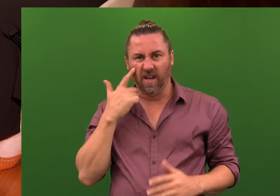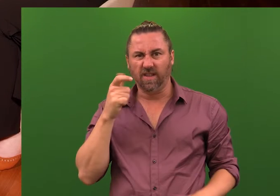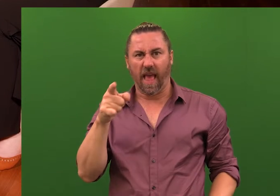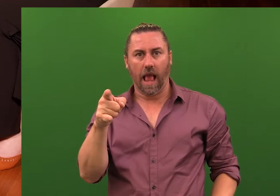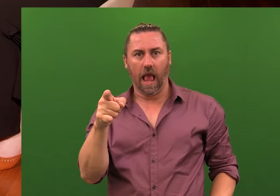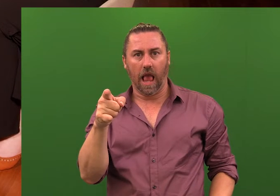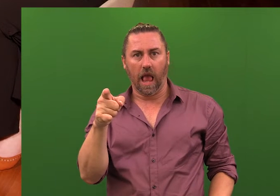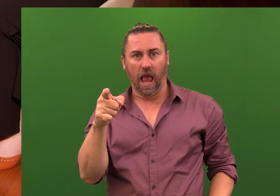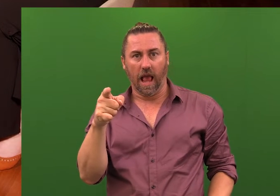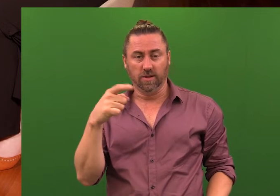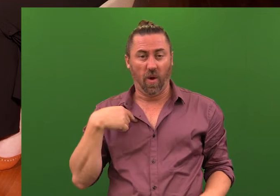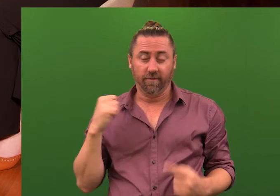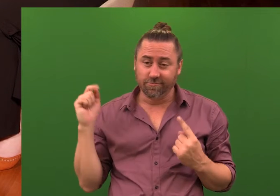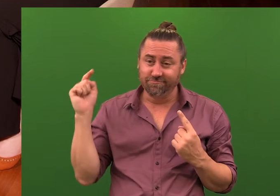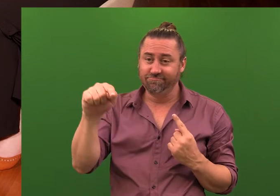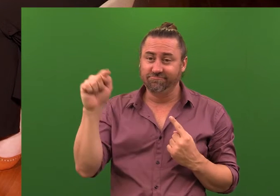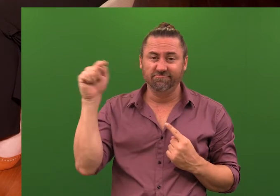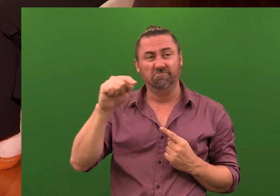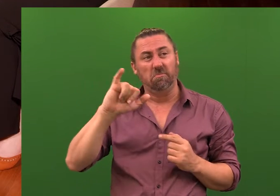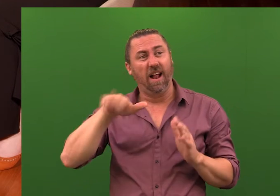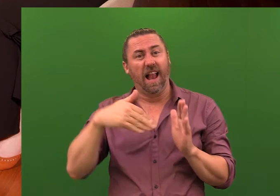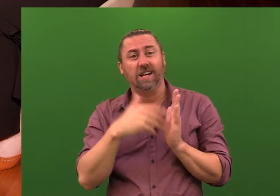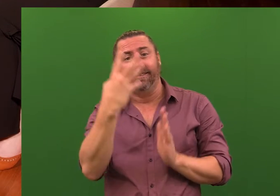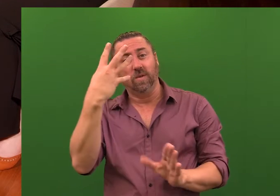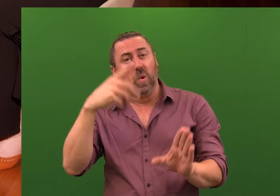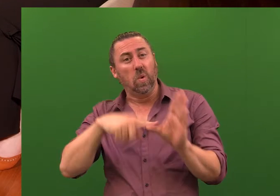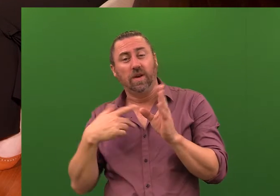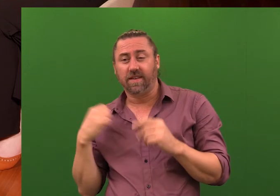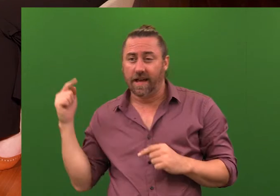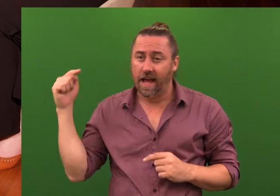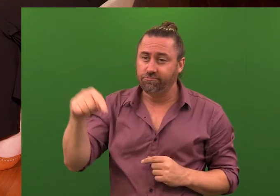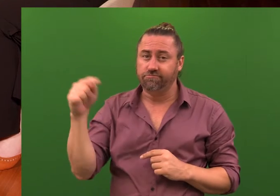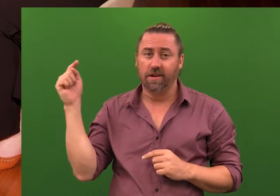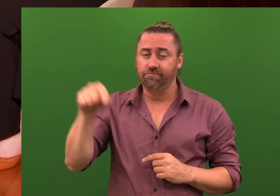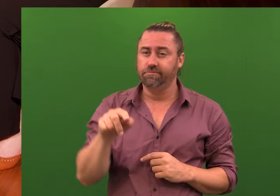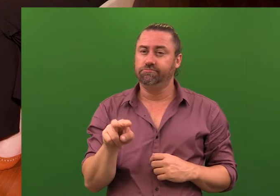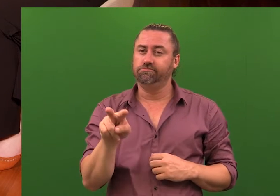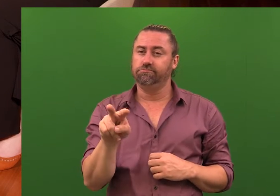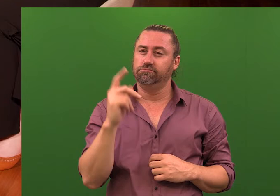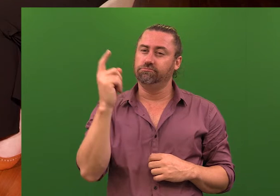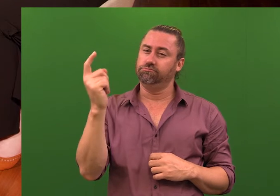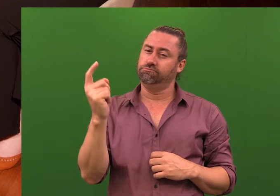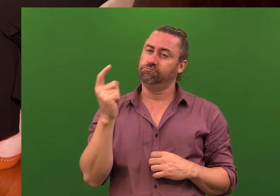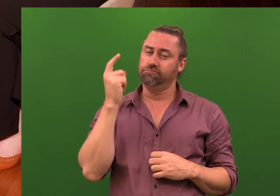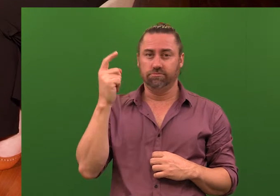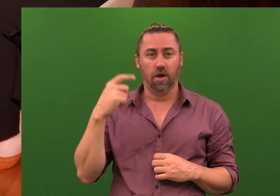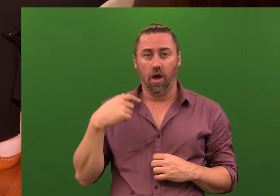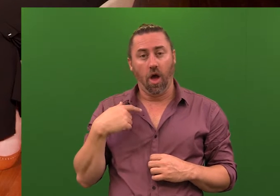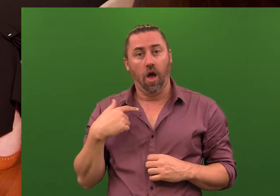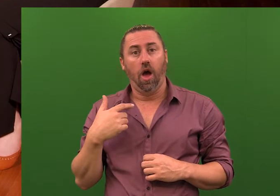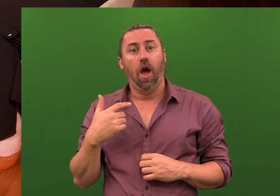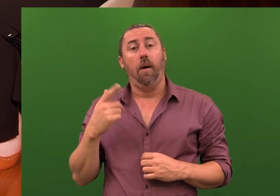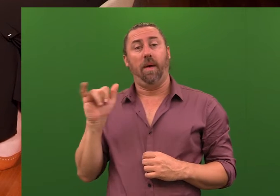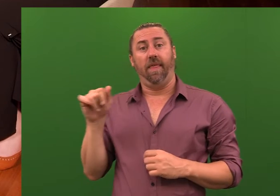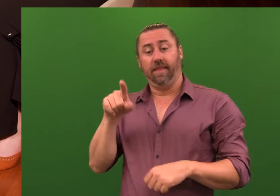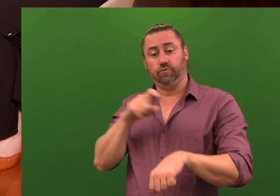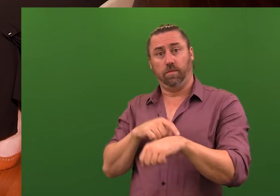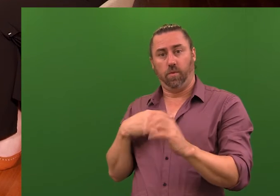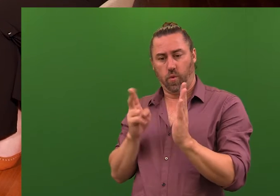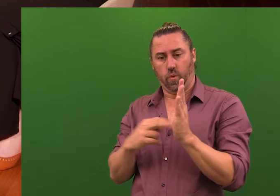3 generations of Australian South Sea Islander women from your own family featured. There's yourself,